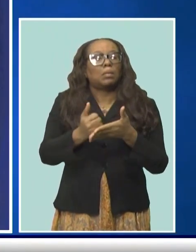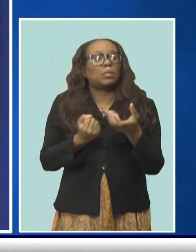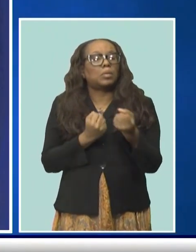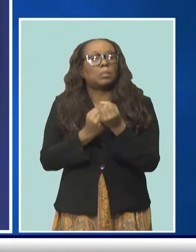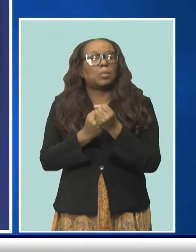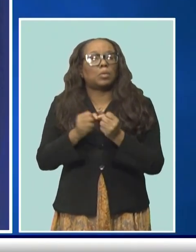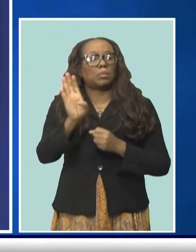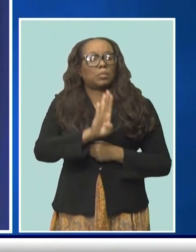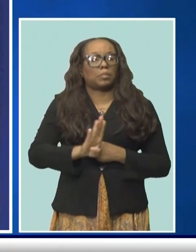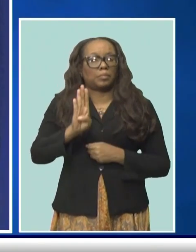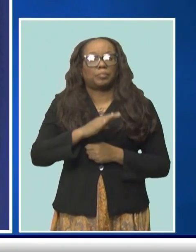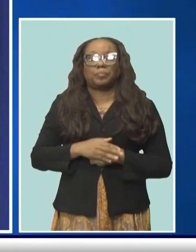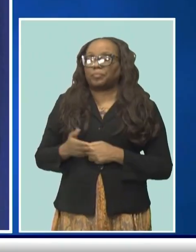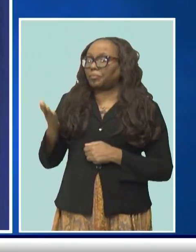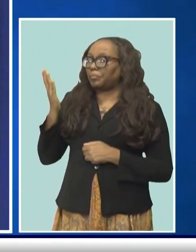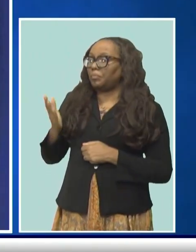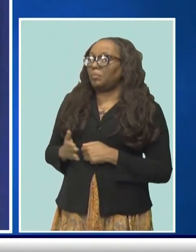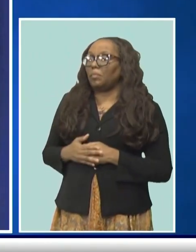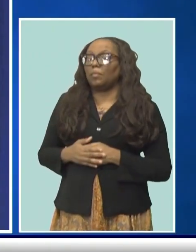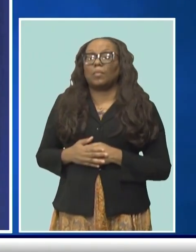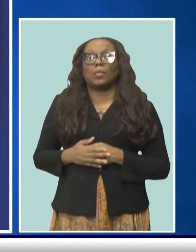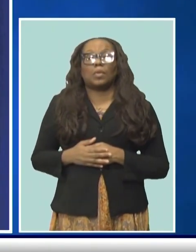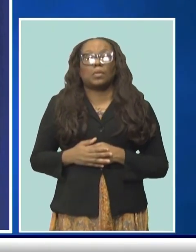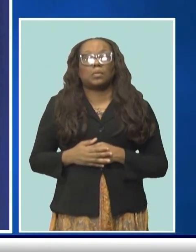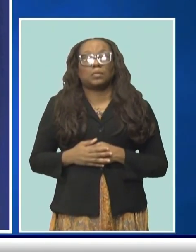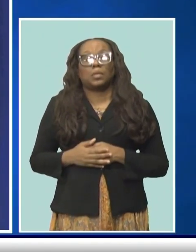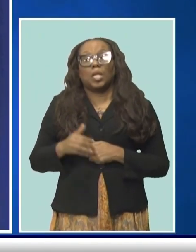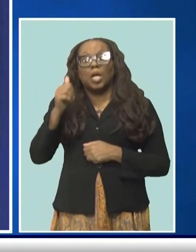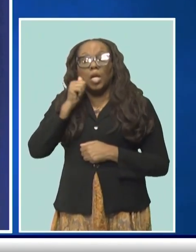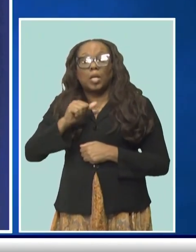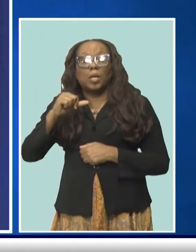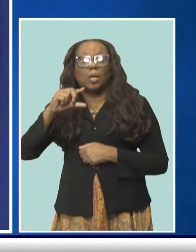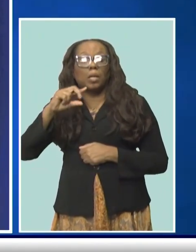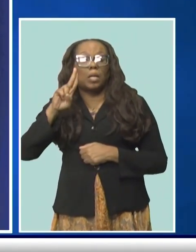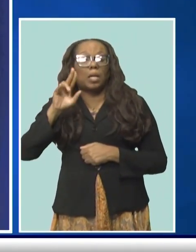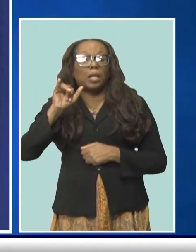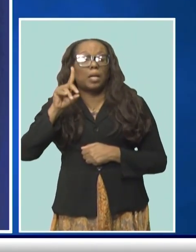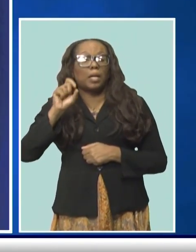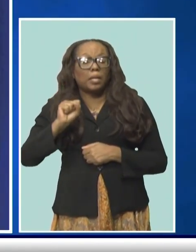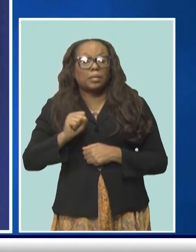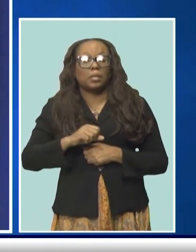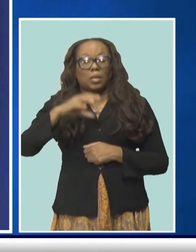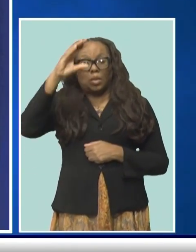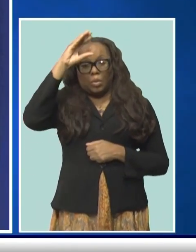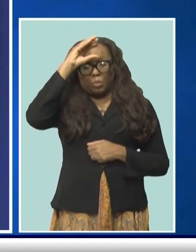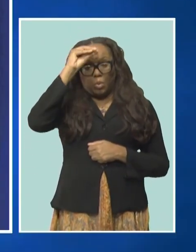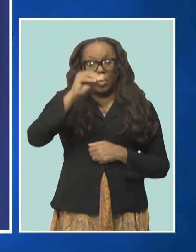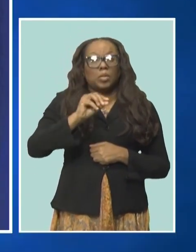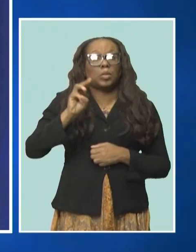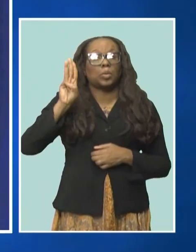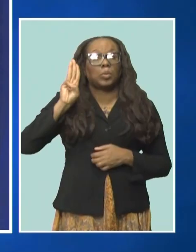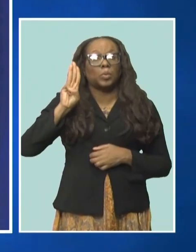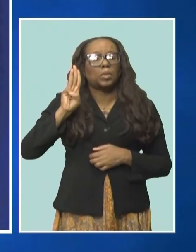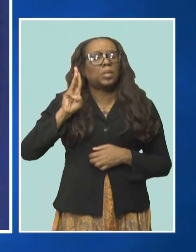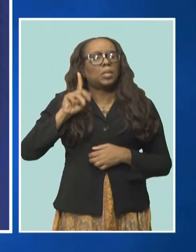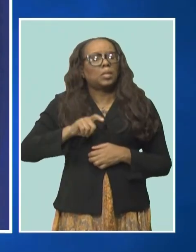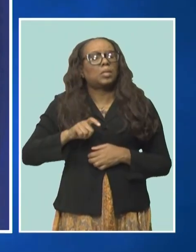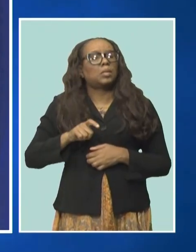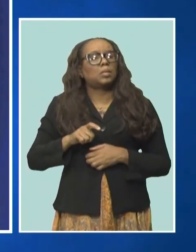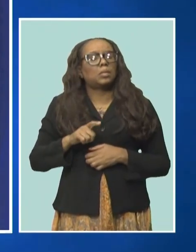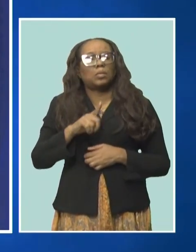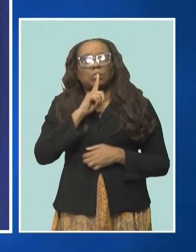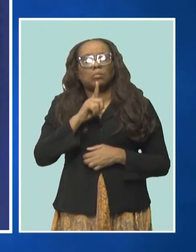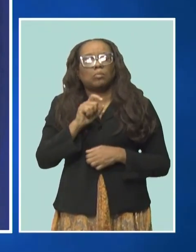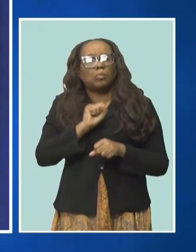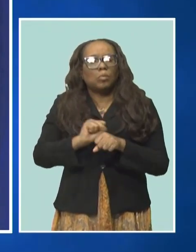to the Girls Guides and the Boy Scouts that I need for you to be just a little more proactive. You need to have a